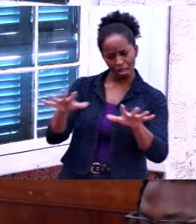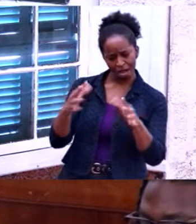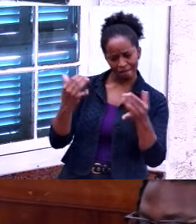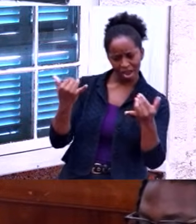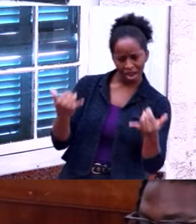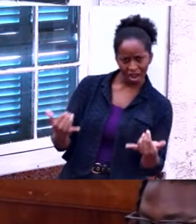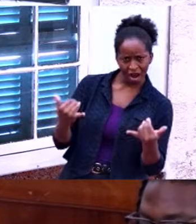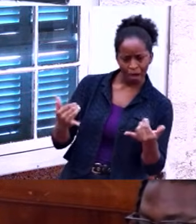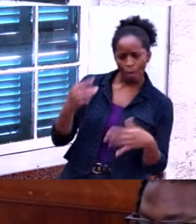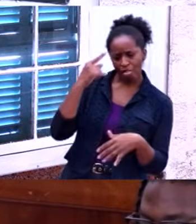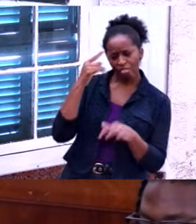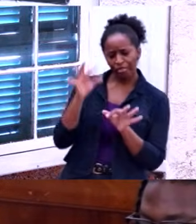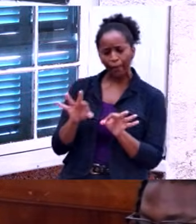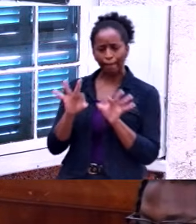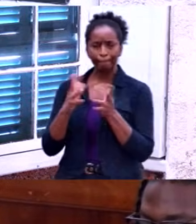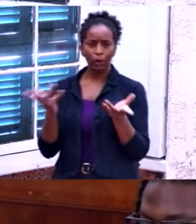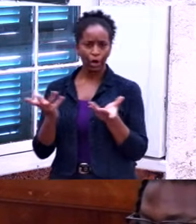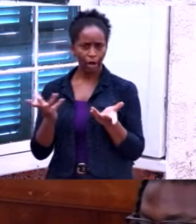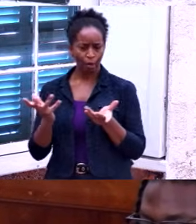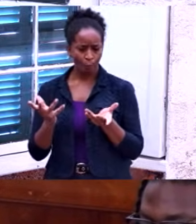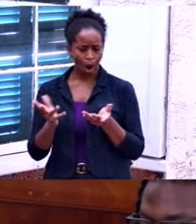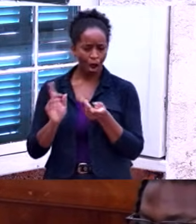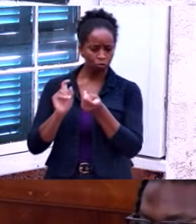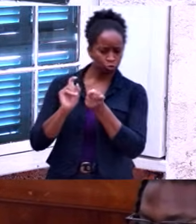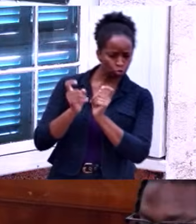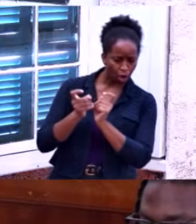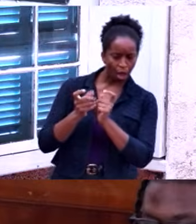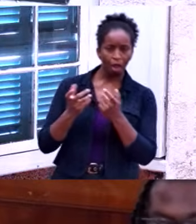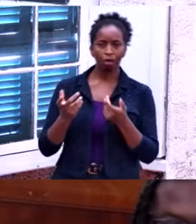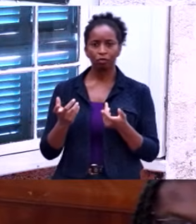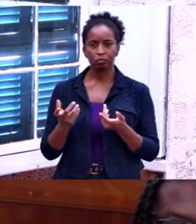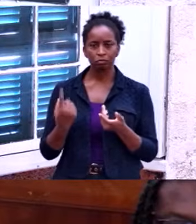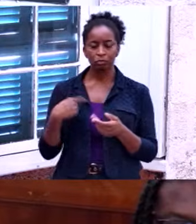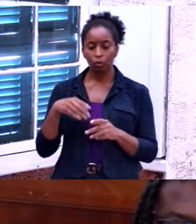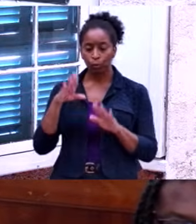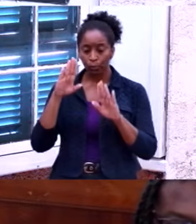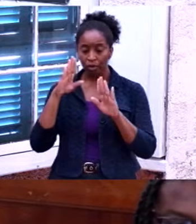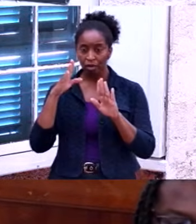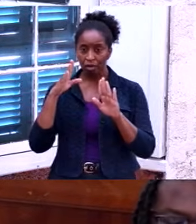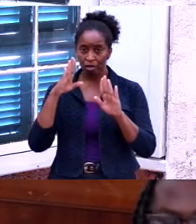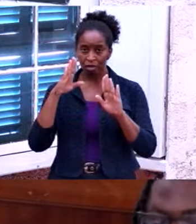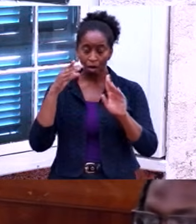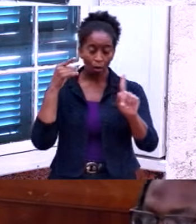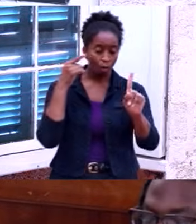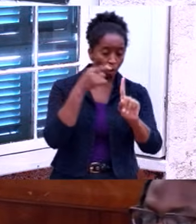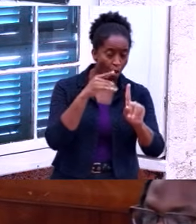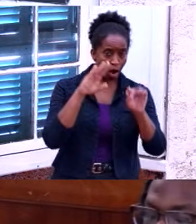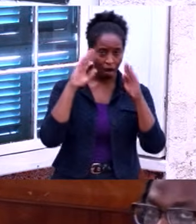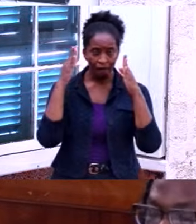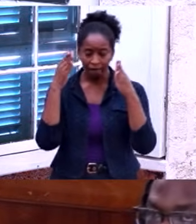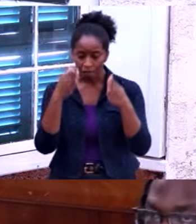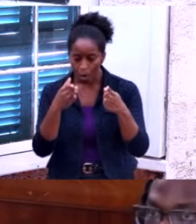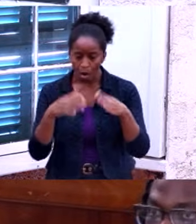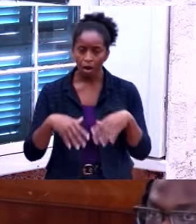change. Our approach to certain fundamental rights has changed over